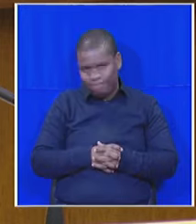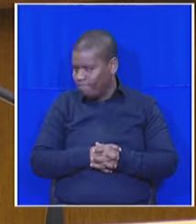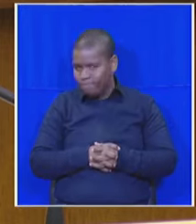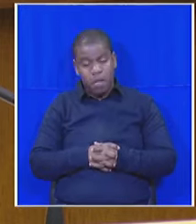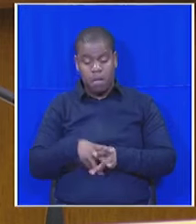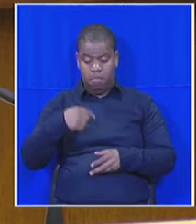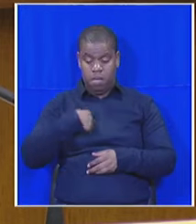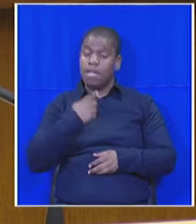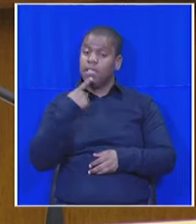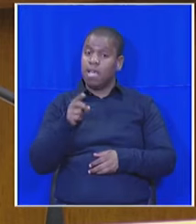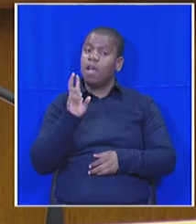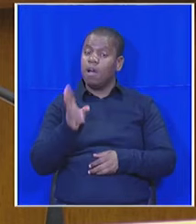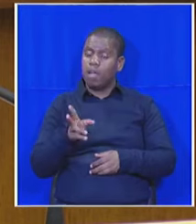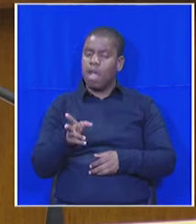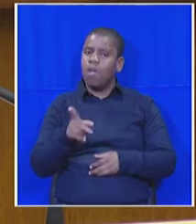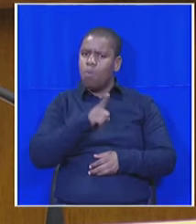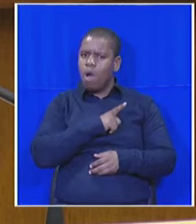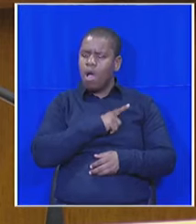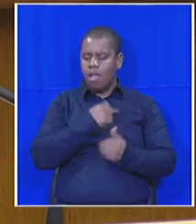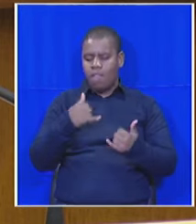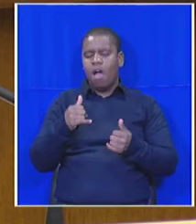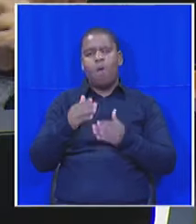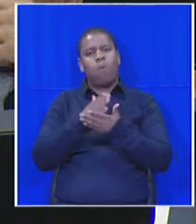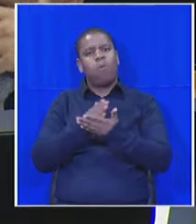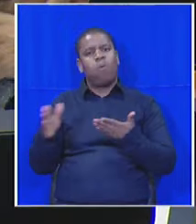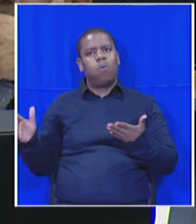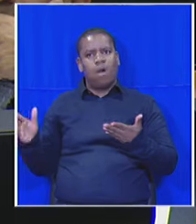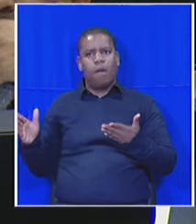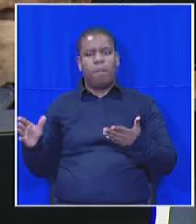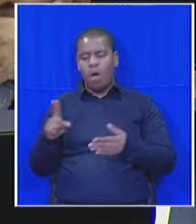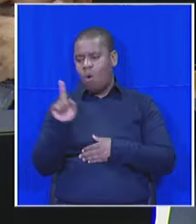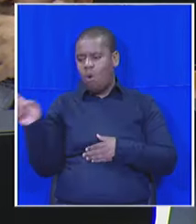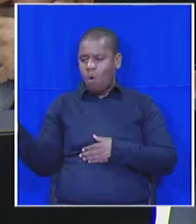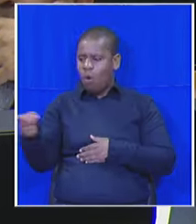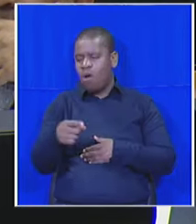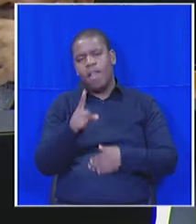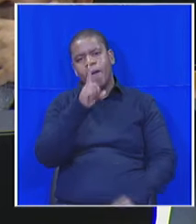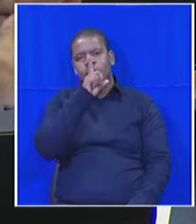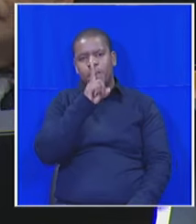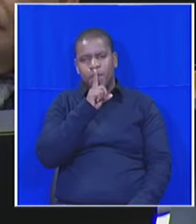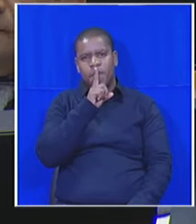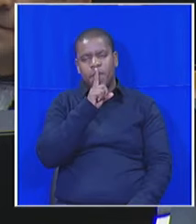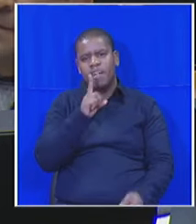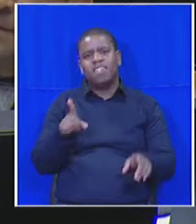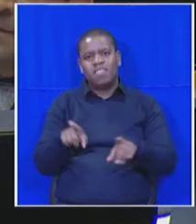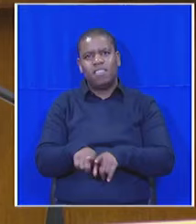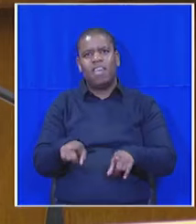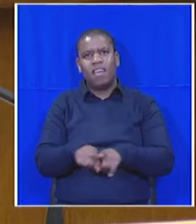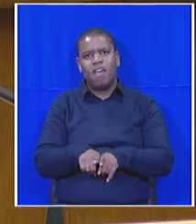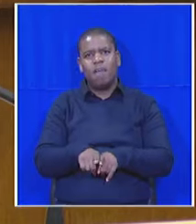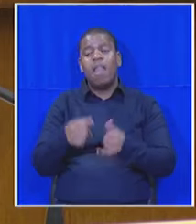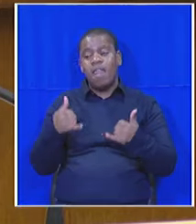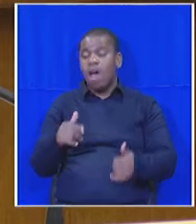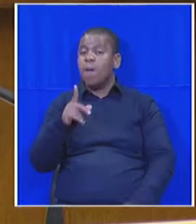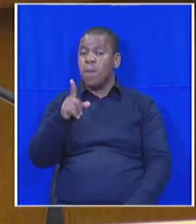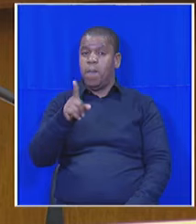that there is no load shedding, there is no one who says anything. Their mouths are closed as if